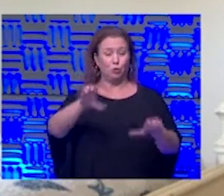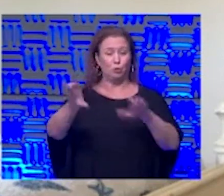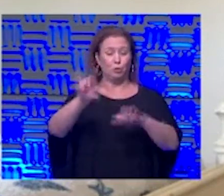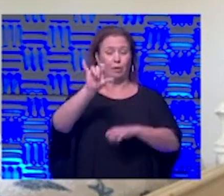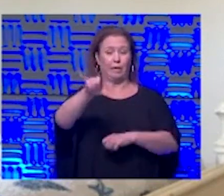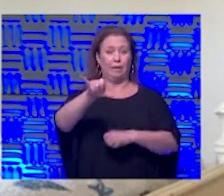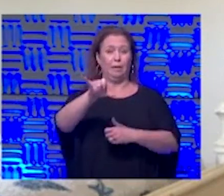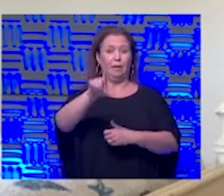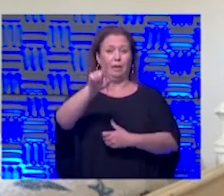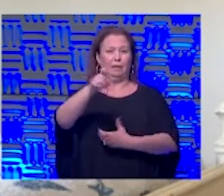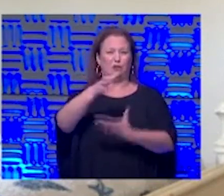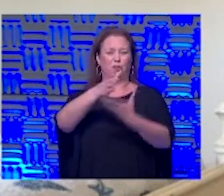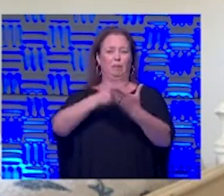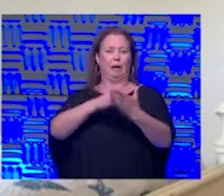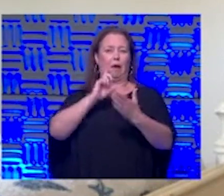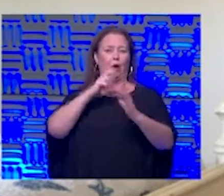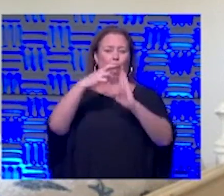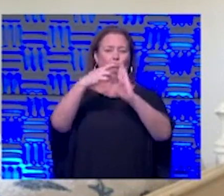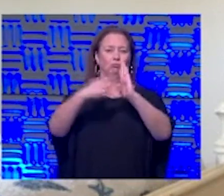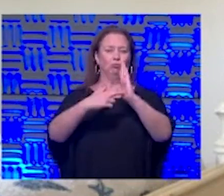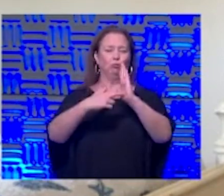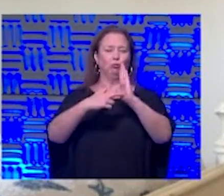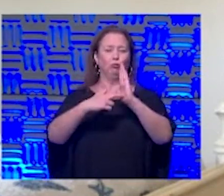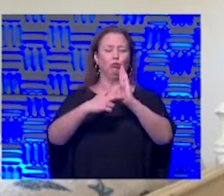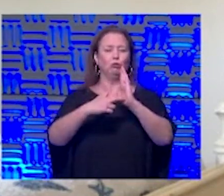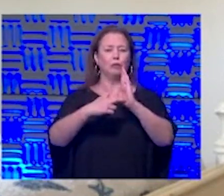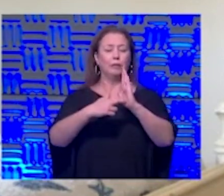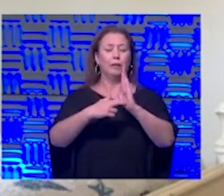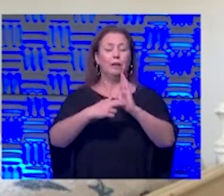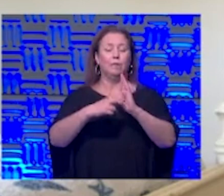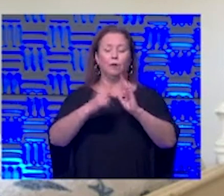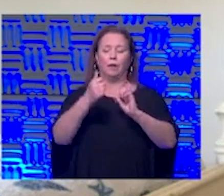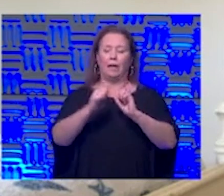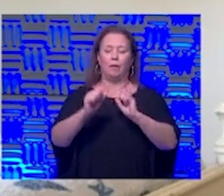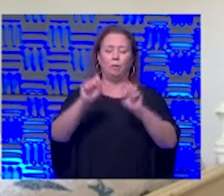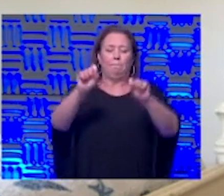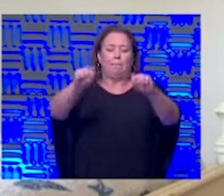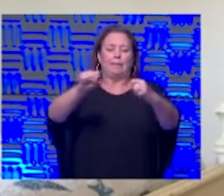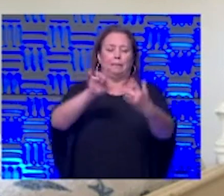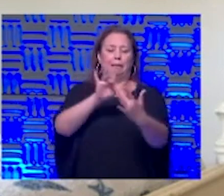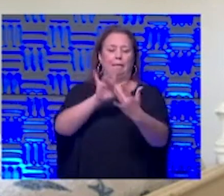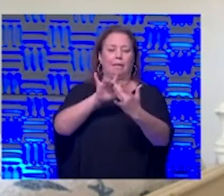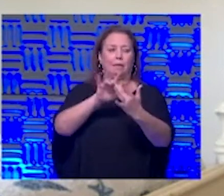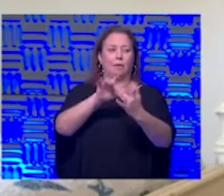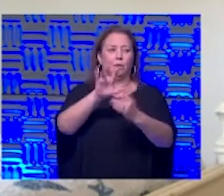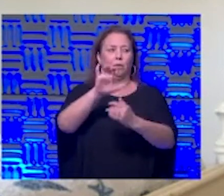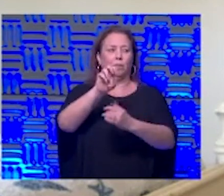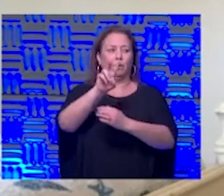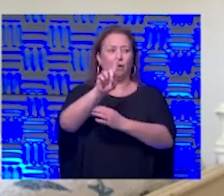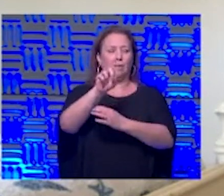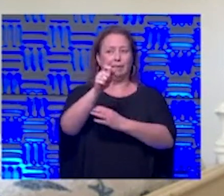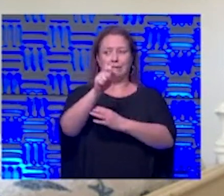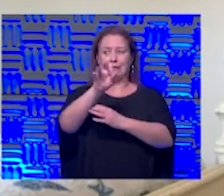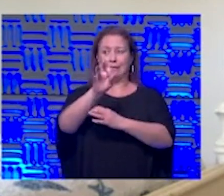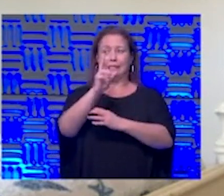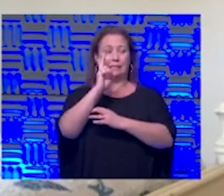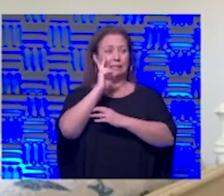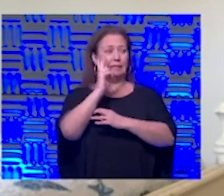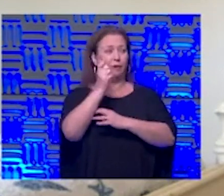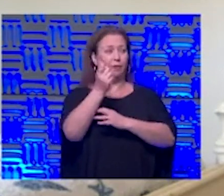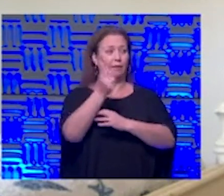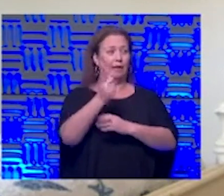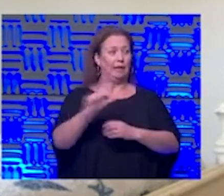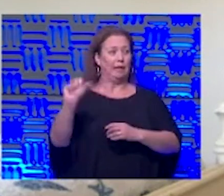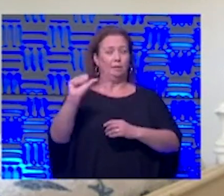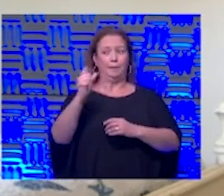be part of our dogma in anyone who has possibly come into contact with COVID-19 to see if you have antibodies